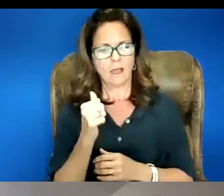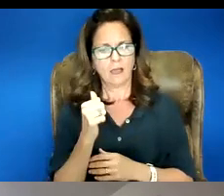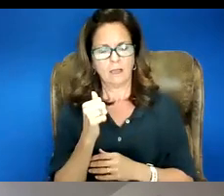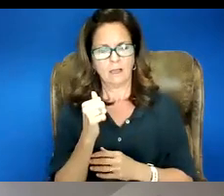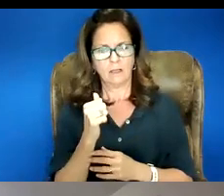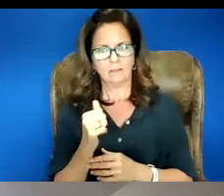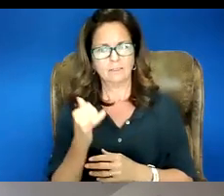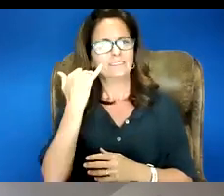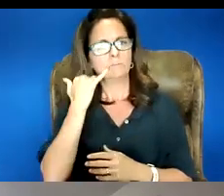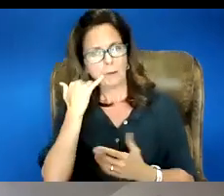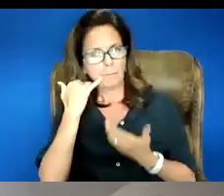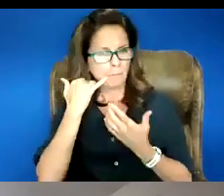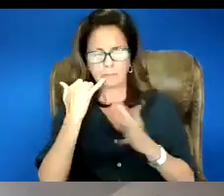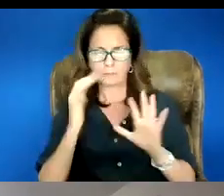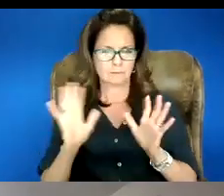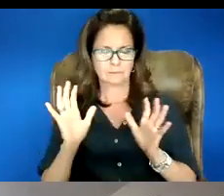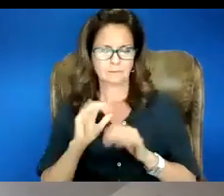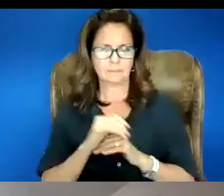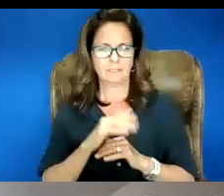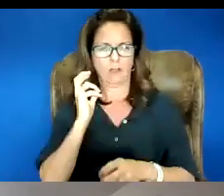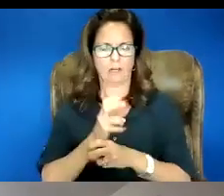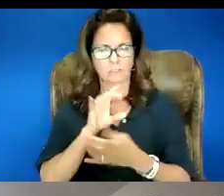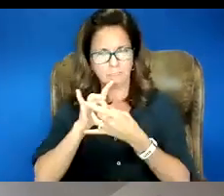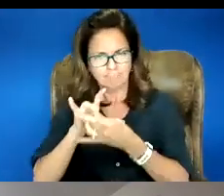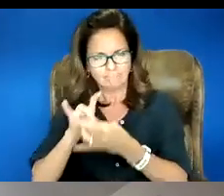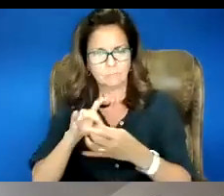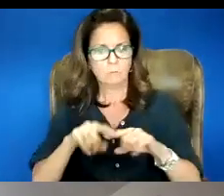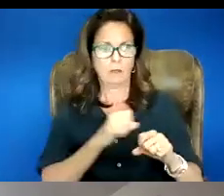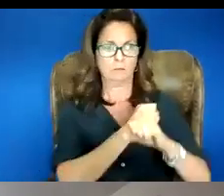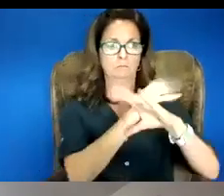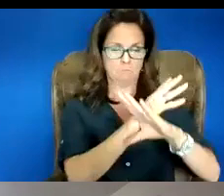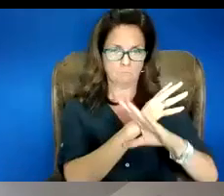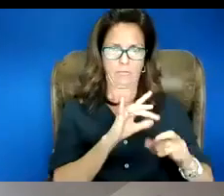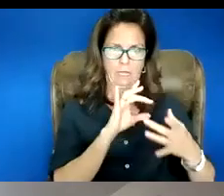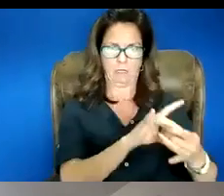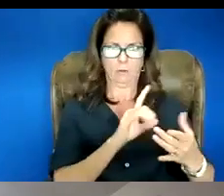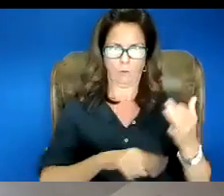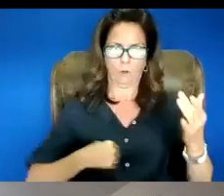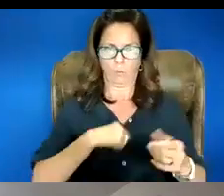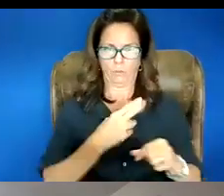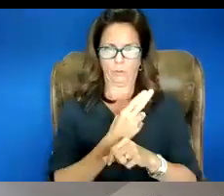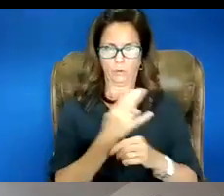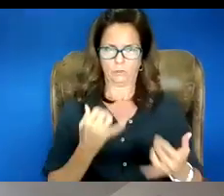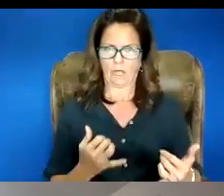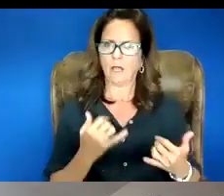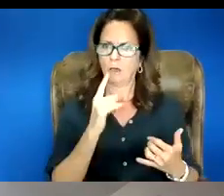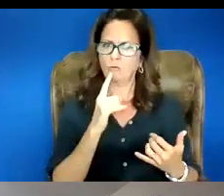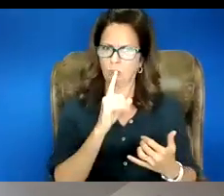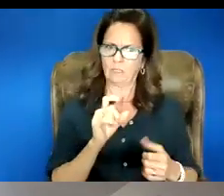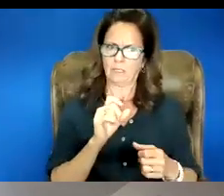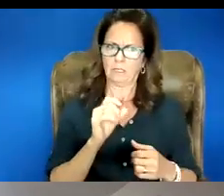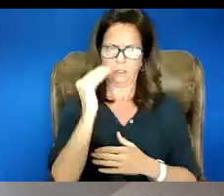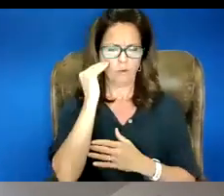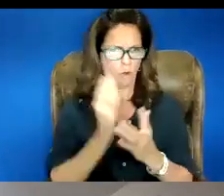using video conferencing like we're doing now, the health coaching can be very effective, and you can get to know your health coach and